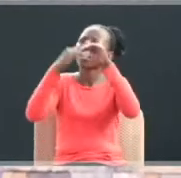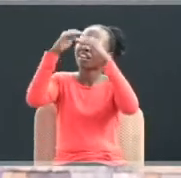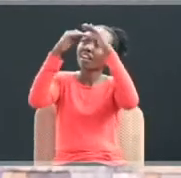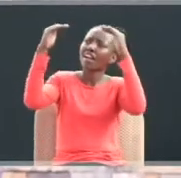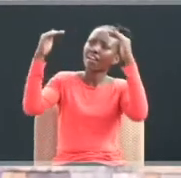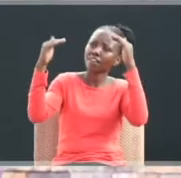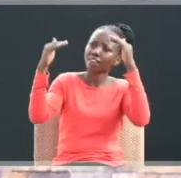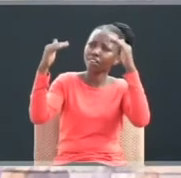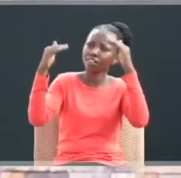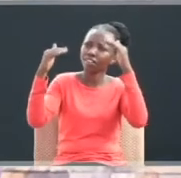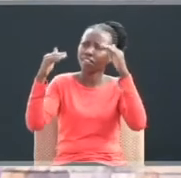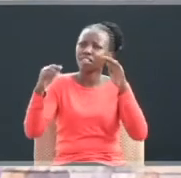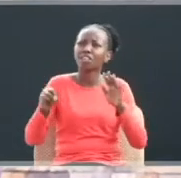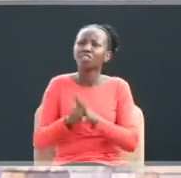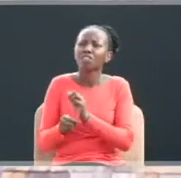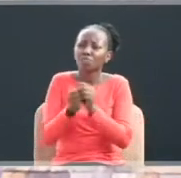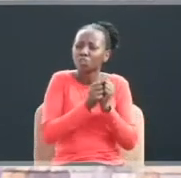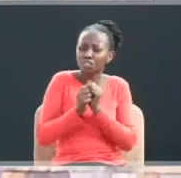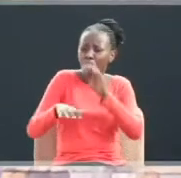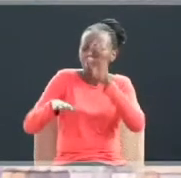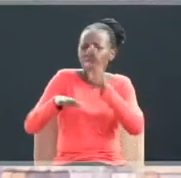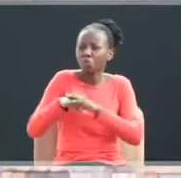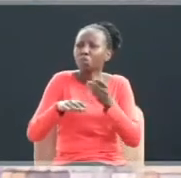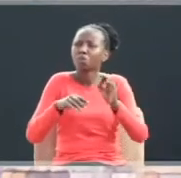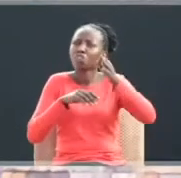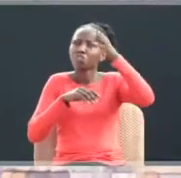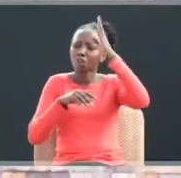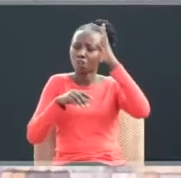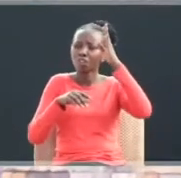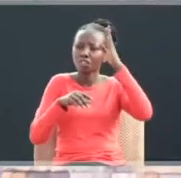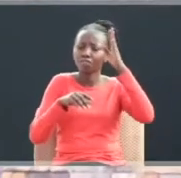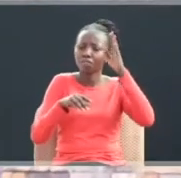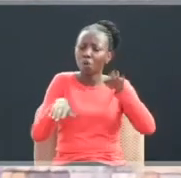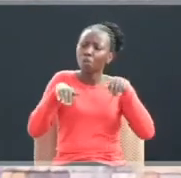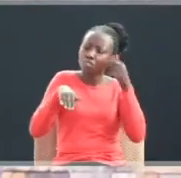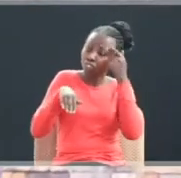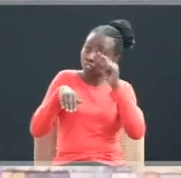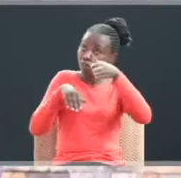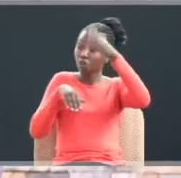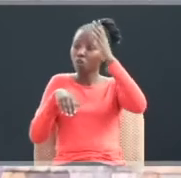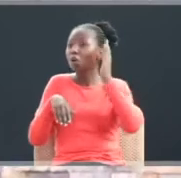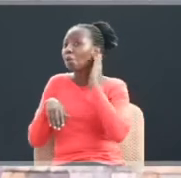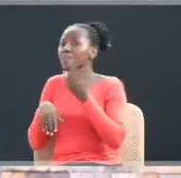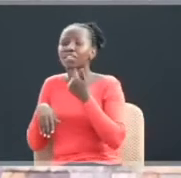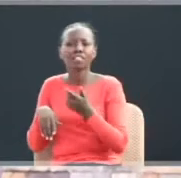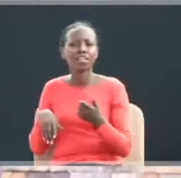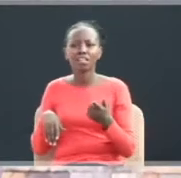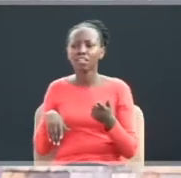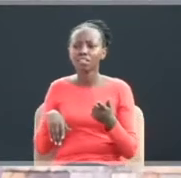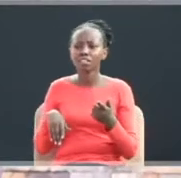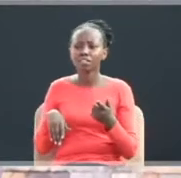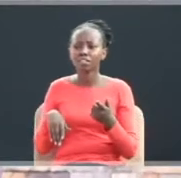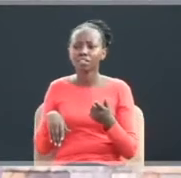above, filled with his goodness, lost in his love. That's what Peter is trying to tell these guys. Doesn't matter where you are, just